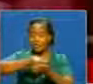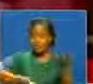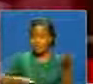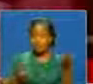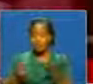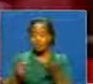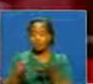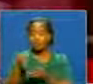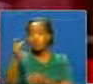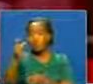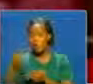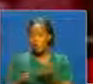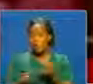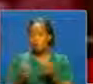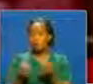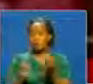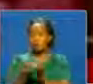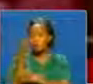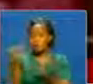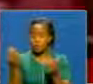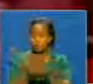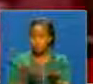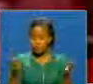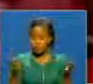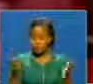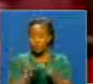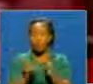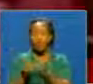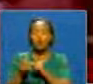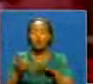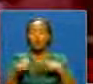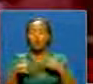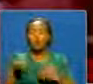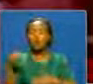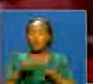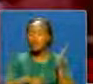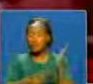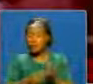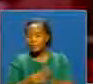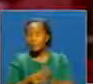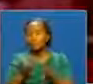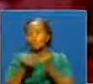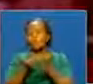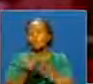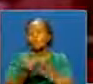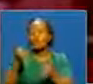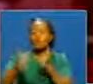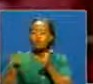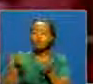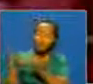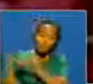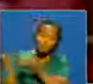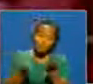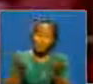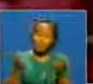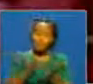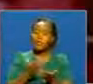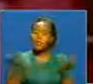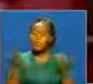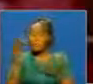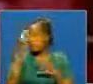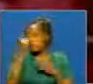locally produced confectionery and heighten what you tax or what you levy on imported confectionery,